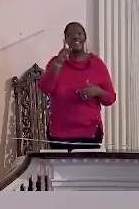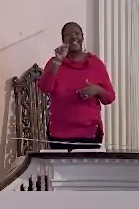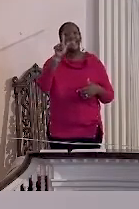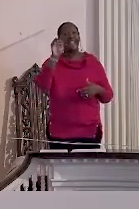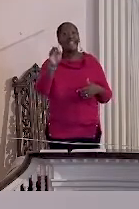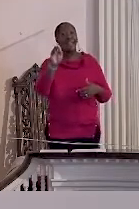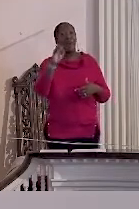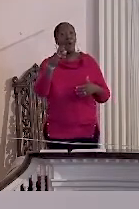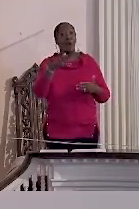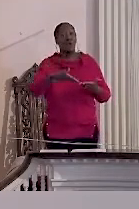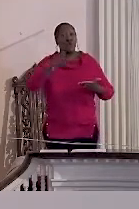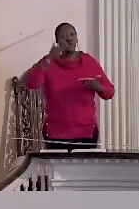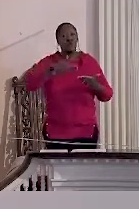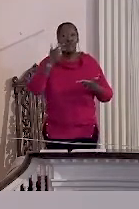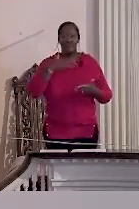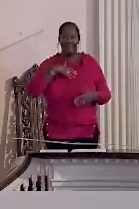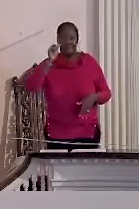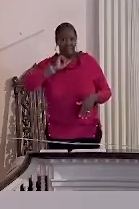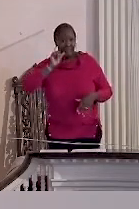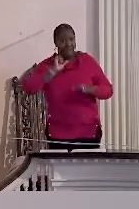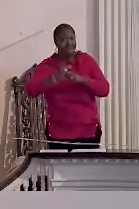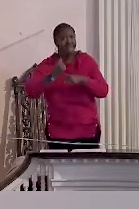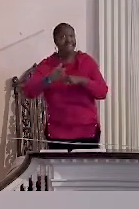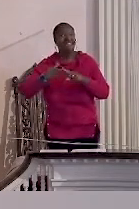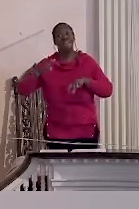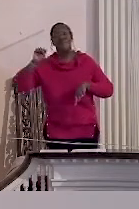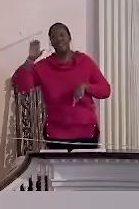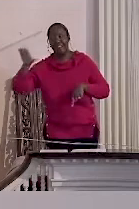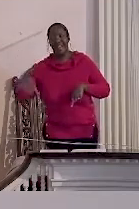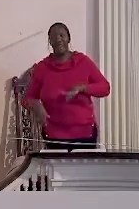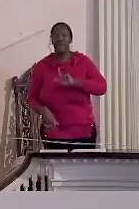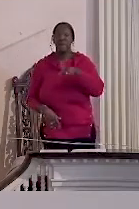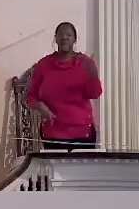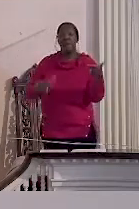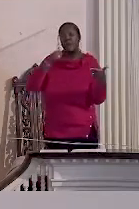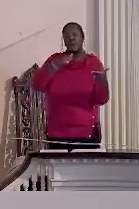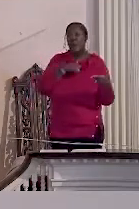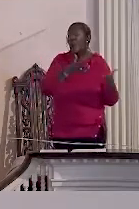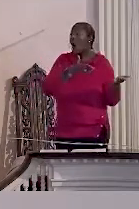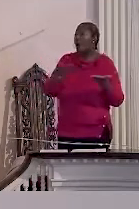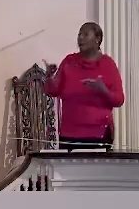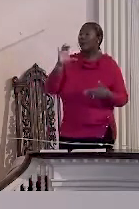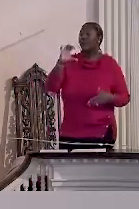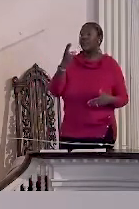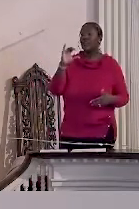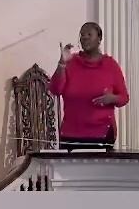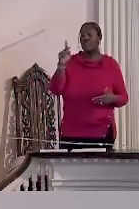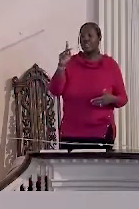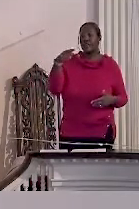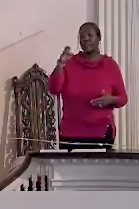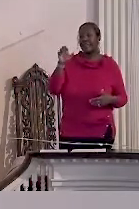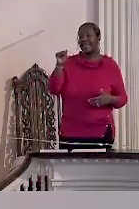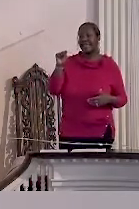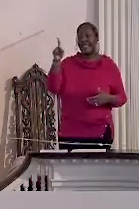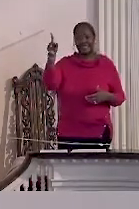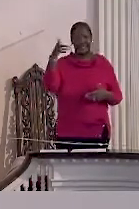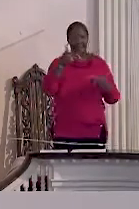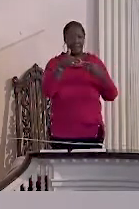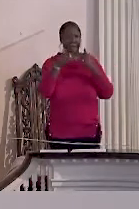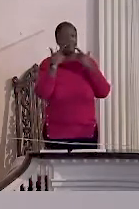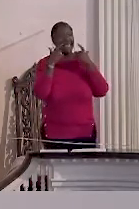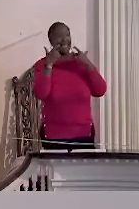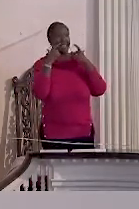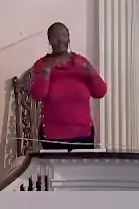South Carolina. And Sunya was going to bring in chickpeas. Yeah, she loved to cook